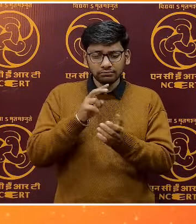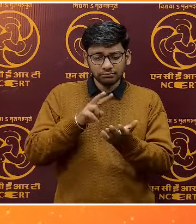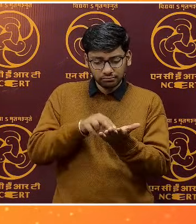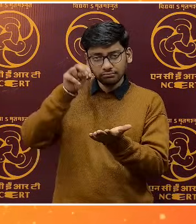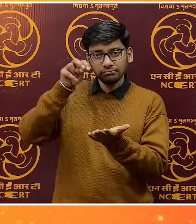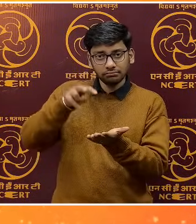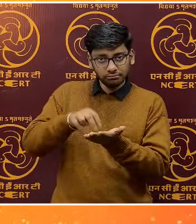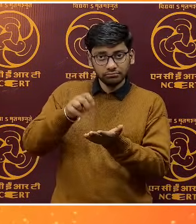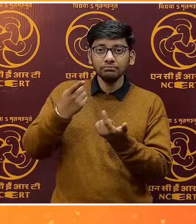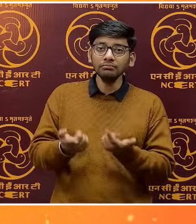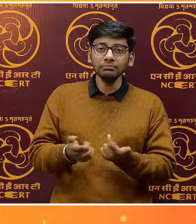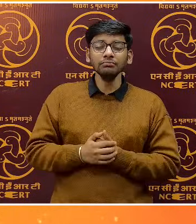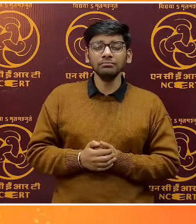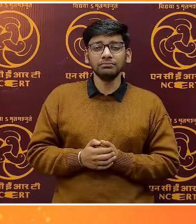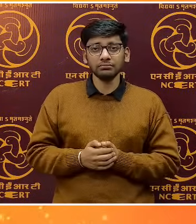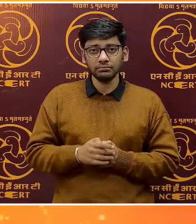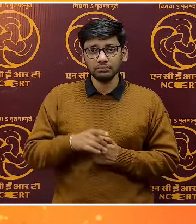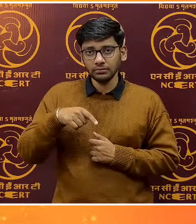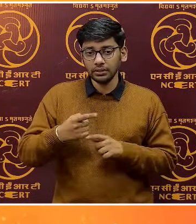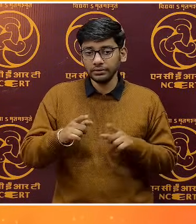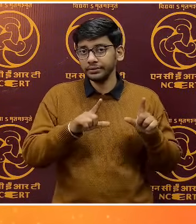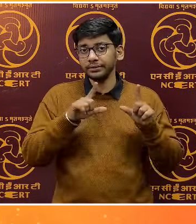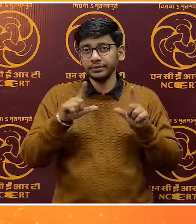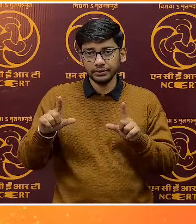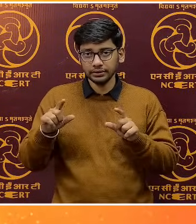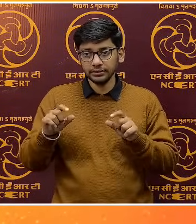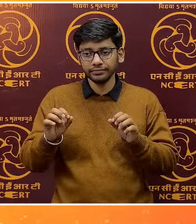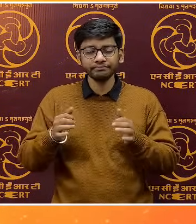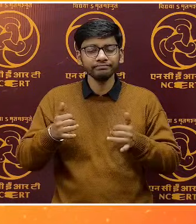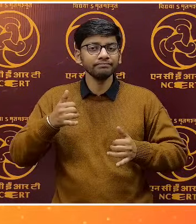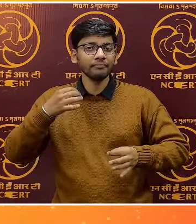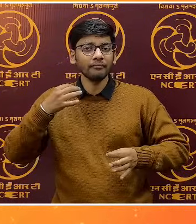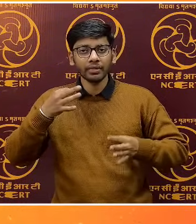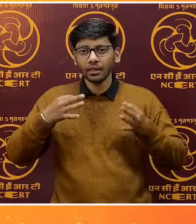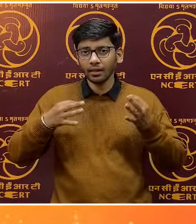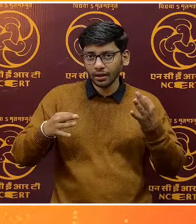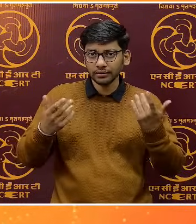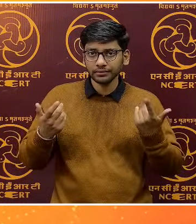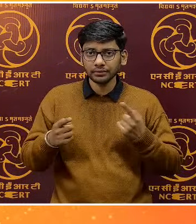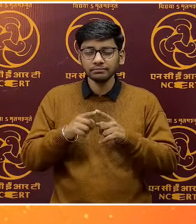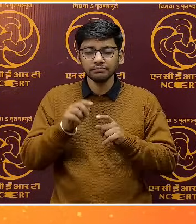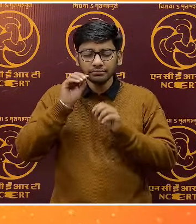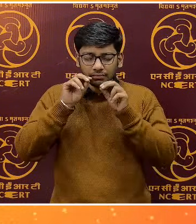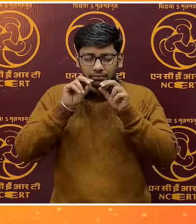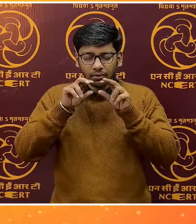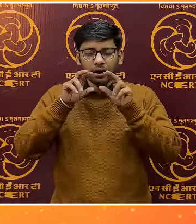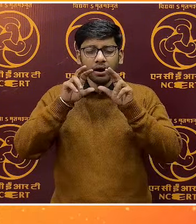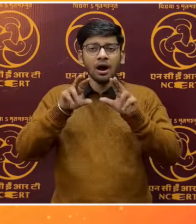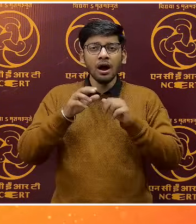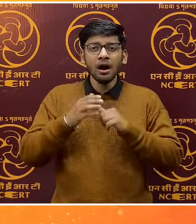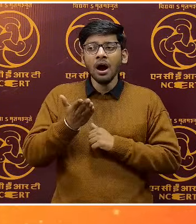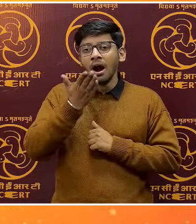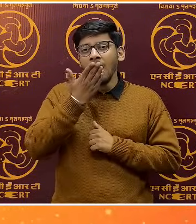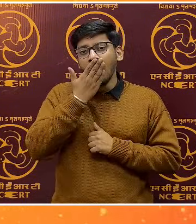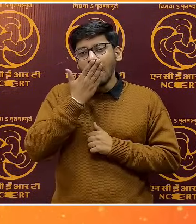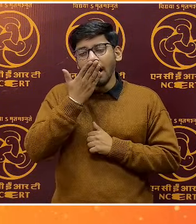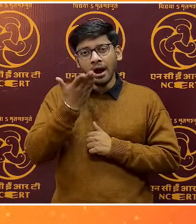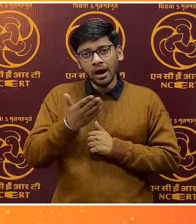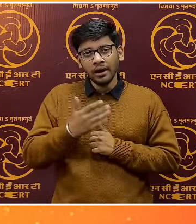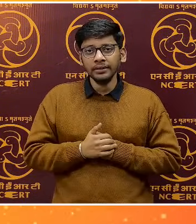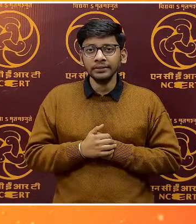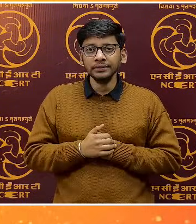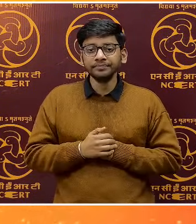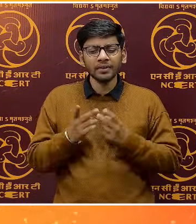also. Then in the next slide. she's dancing. Yes. Yawning. Yes, absolutely. So these were the